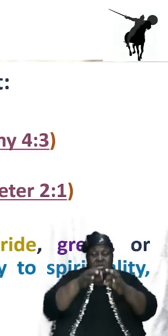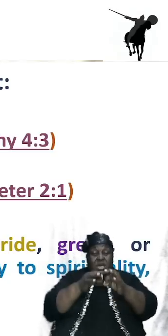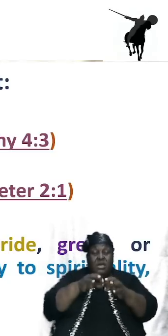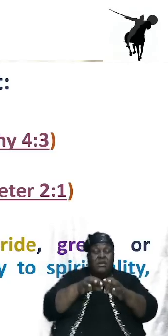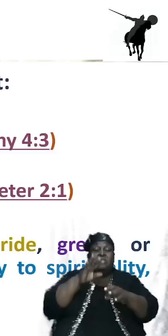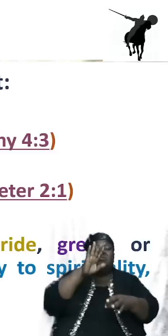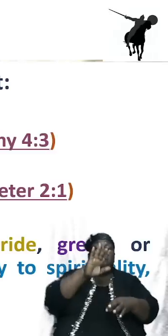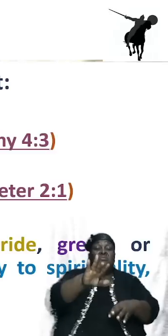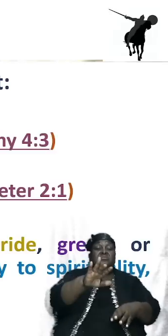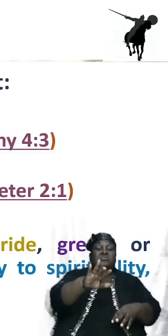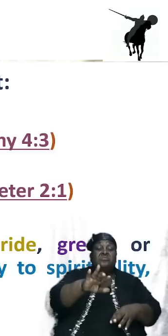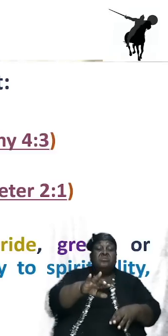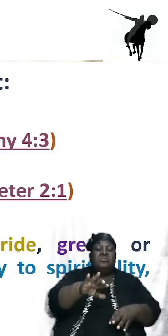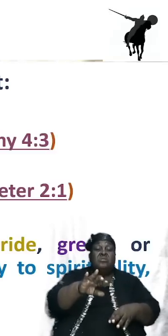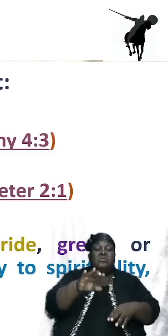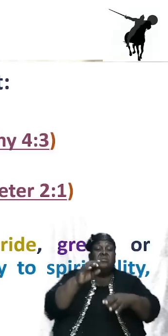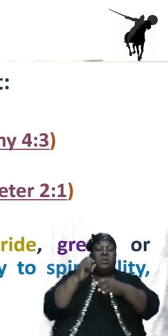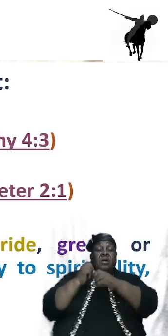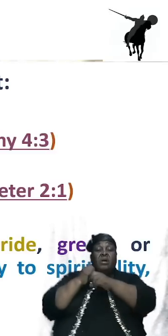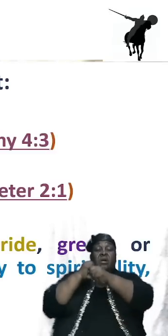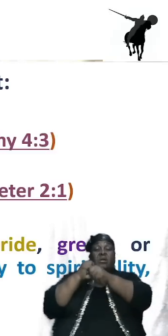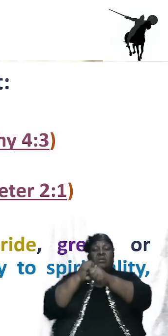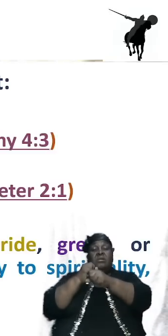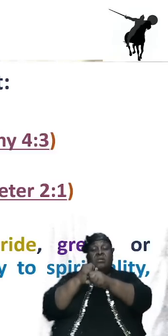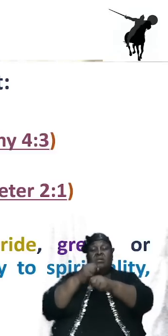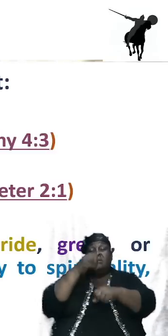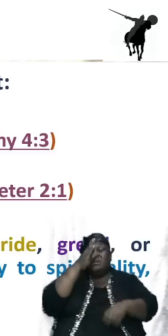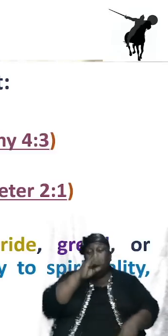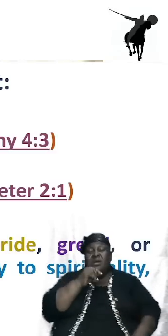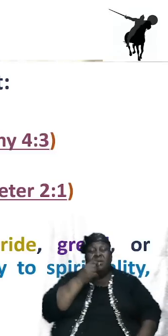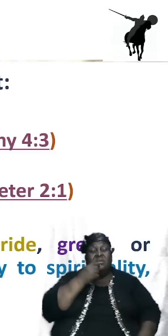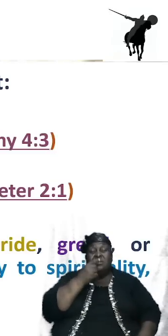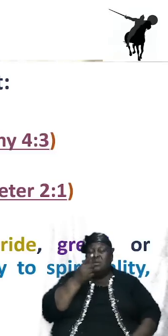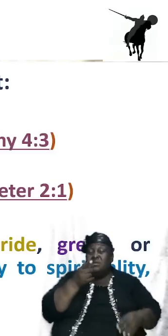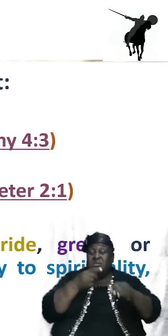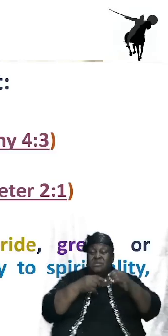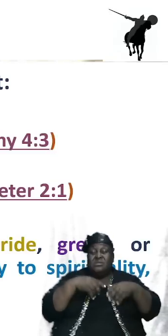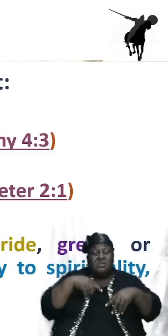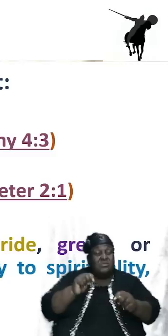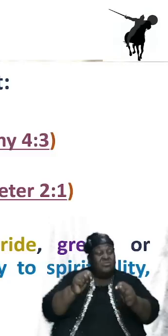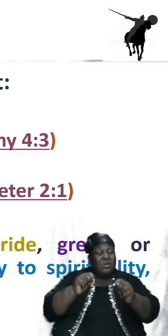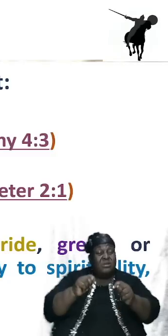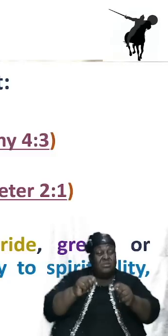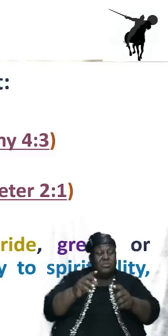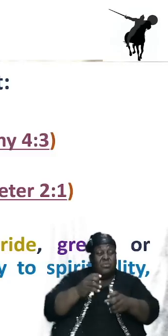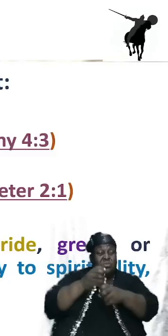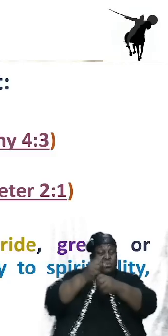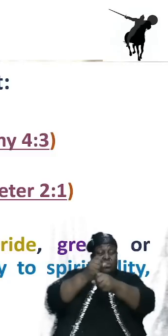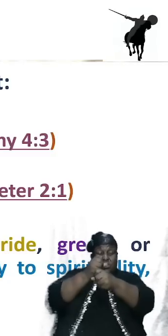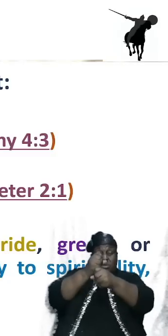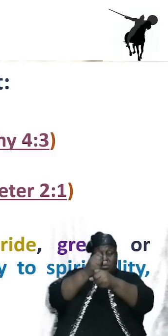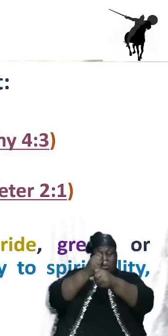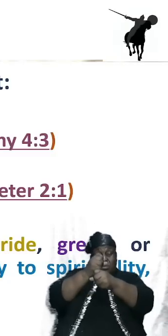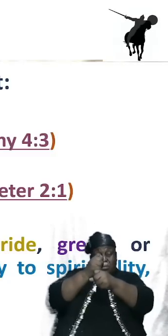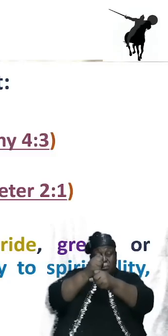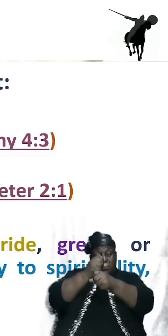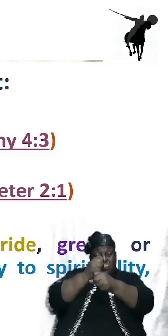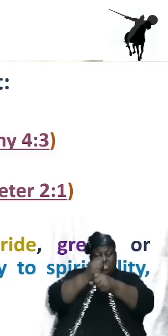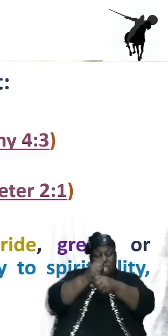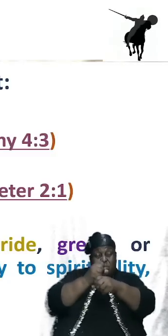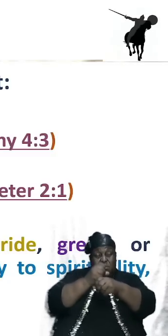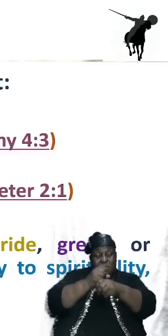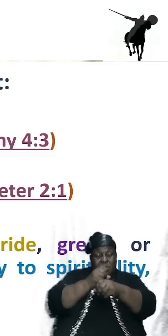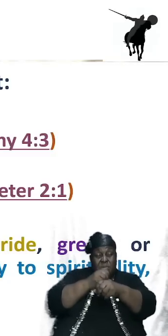it shifted. And one would have thought that God would have said, boy, all he was doing to try to hold up this thing, all he was trying to do was, you know,